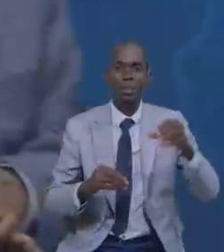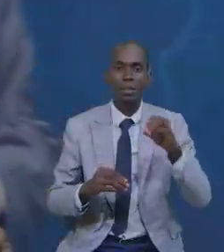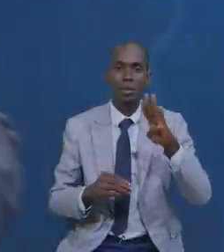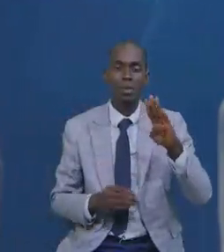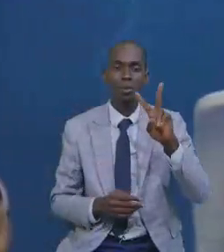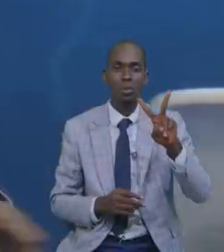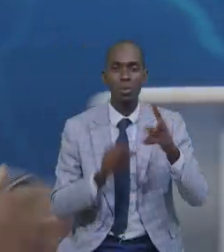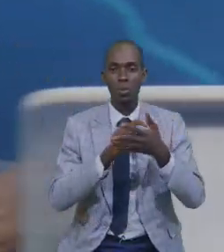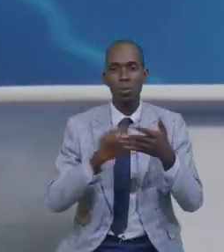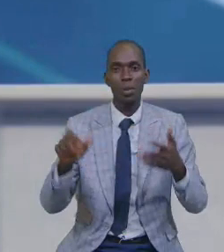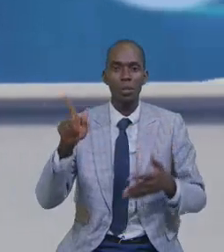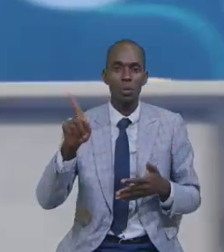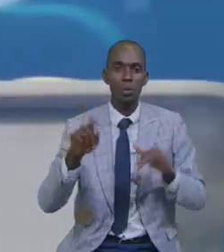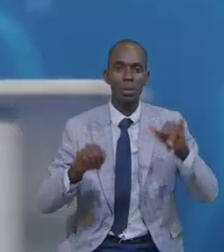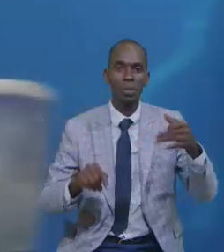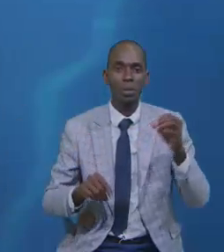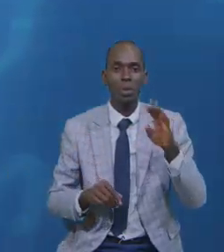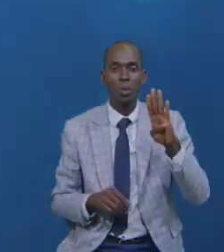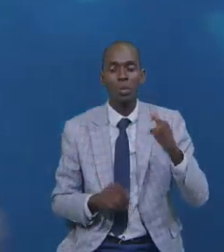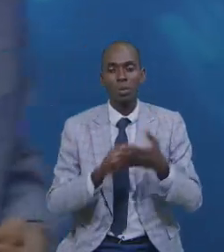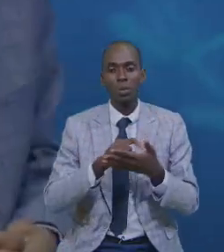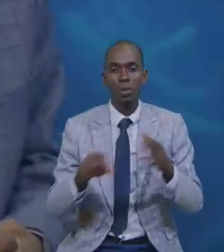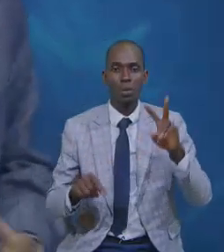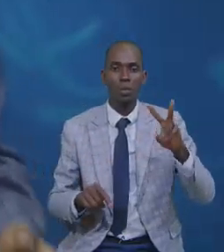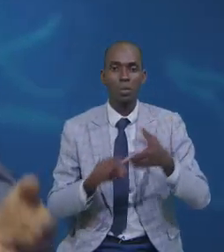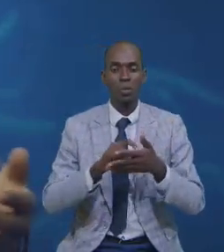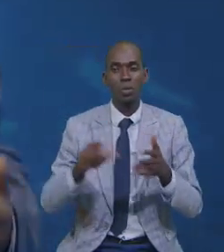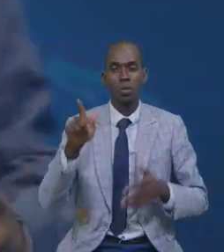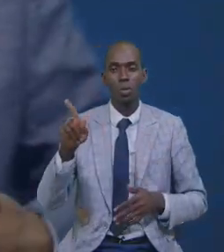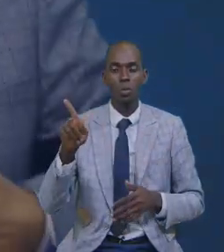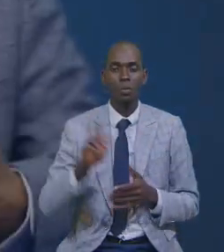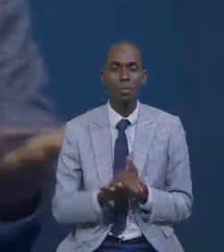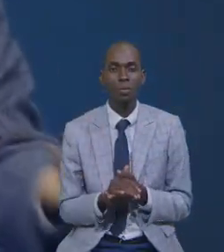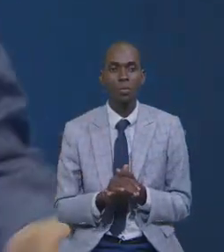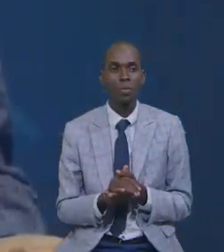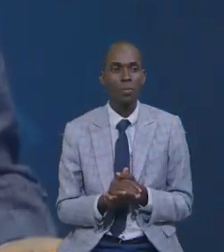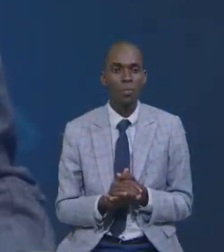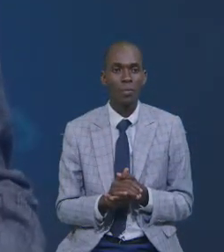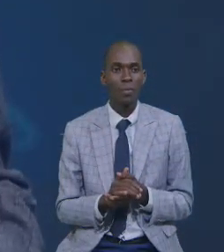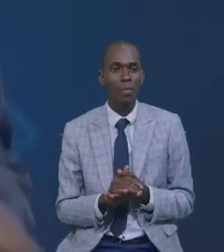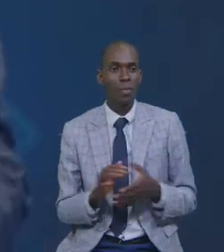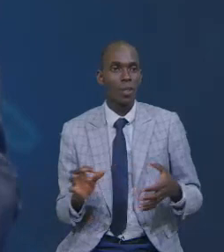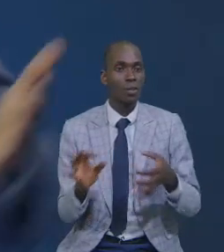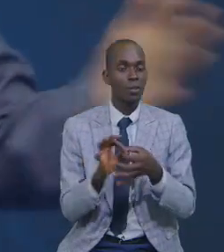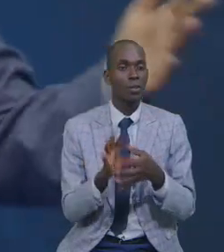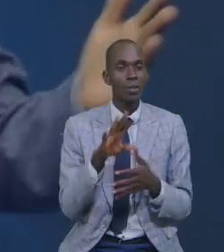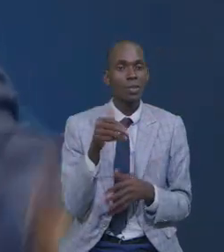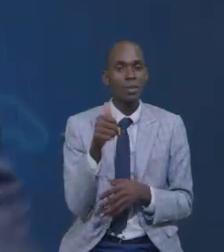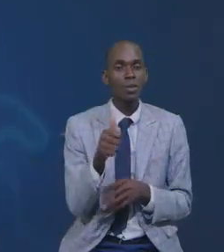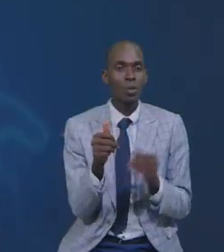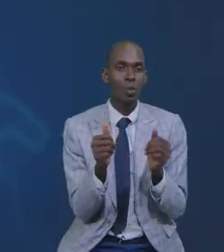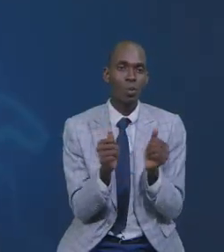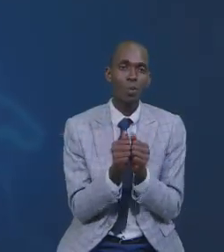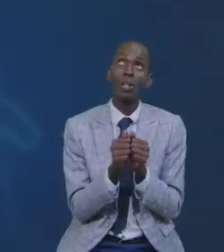verse 21. In Job chapter 22, verse 21, acquaint now